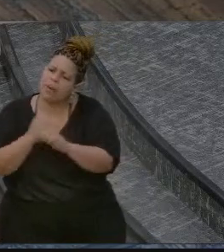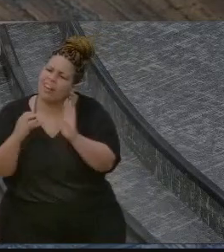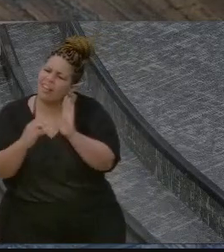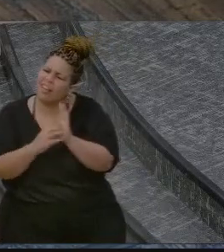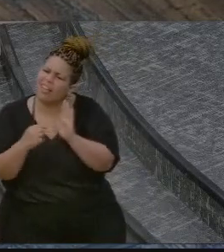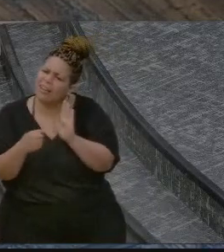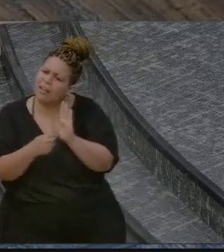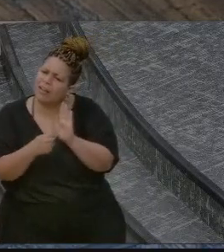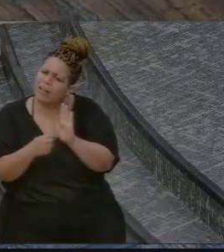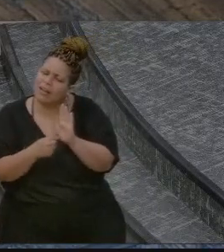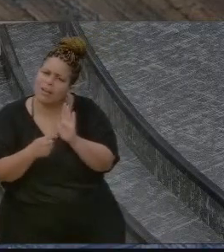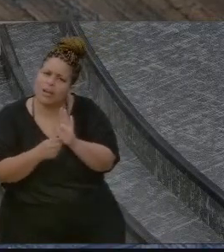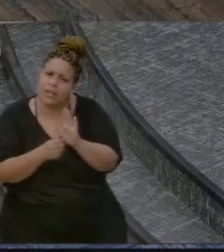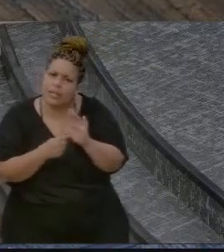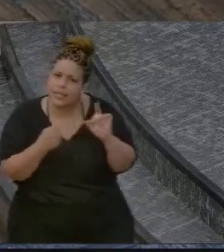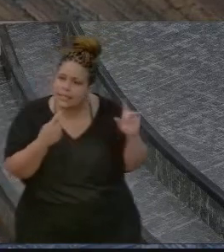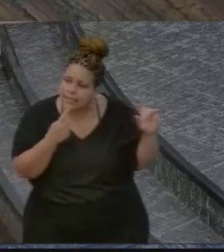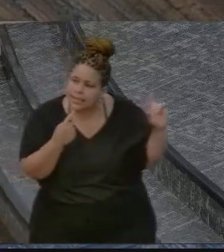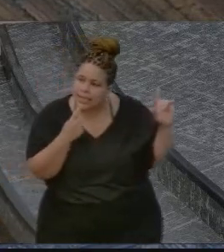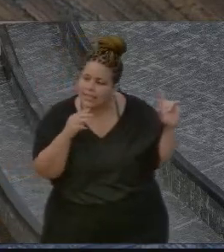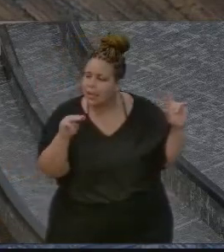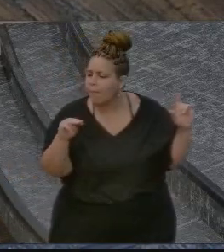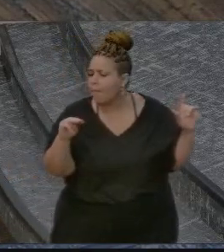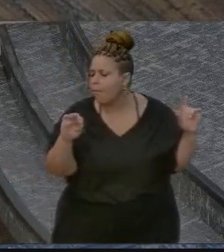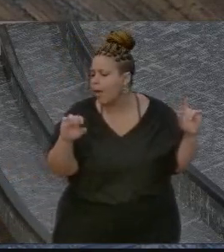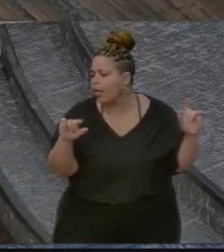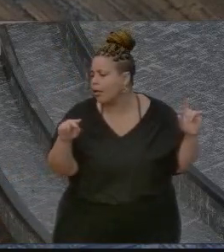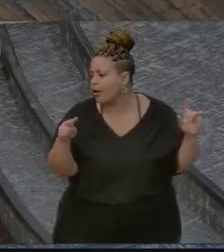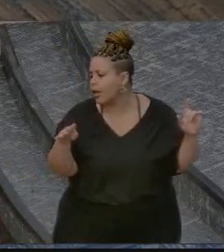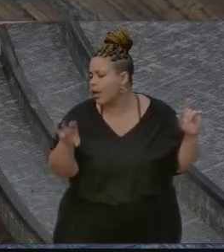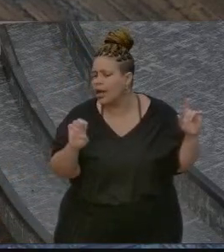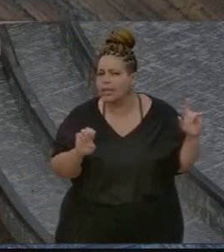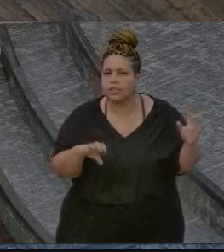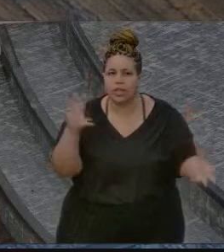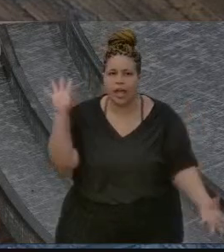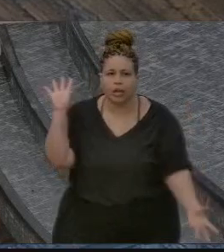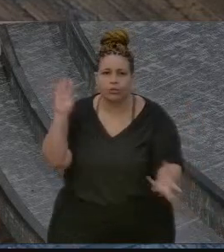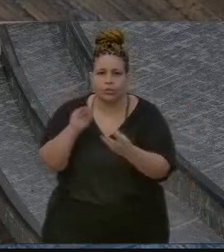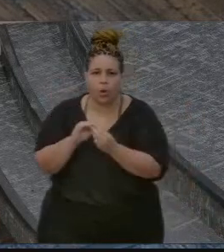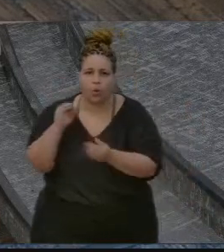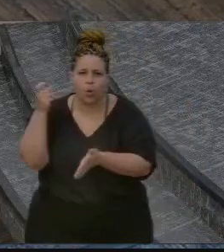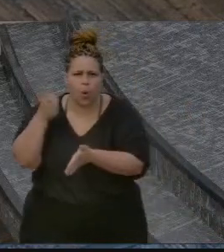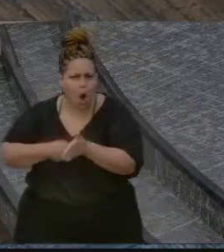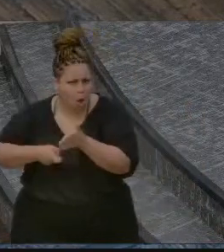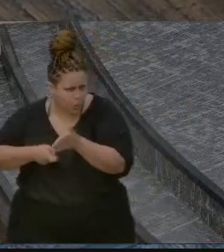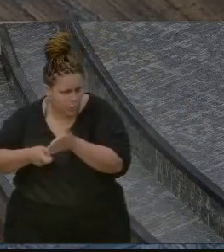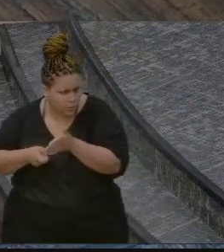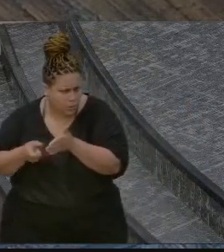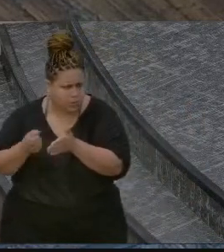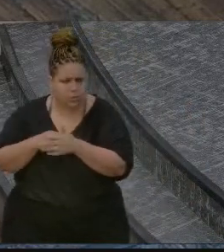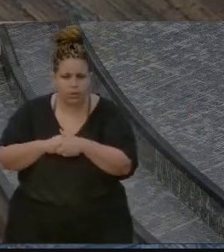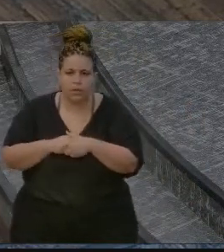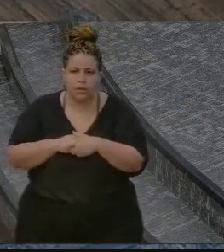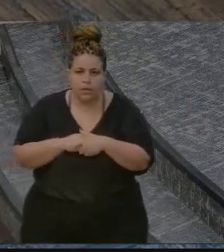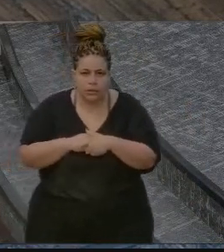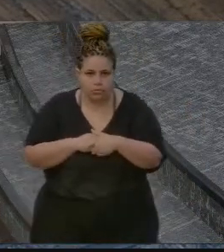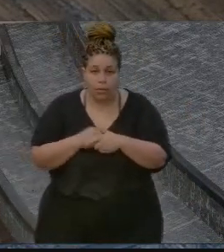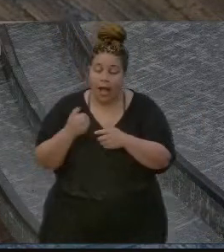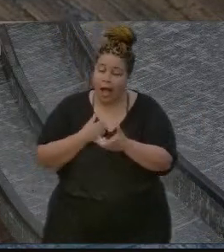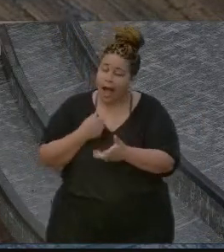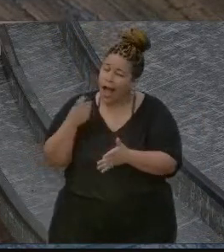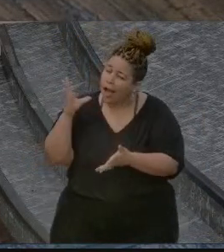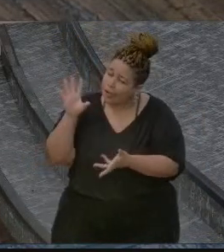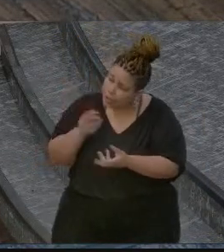the net amounts, right? And then total cost, so these are, I got a total cost